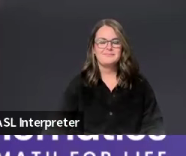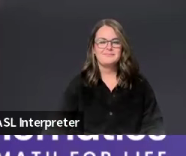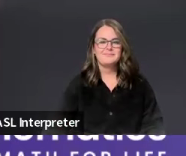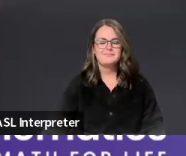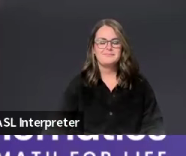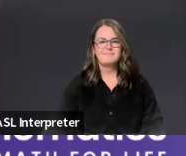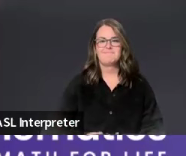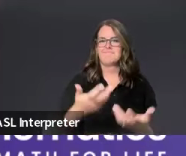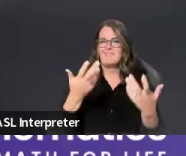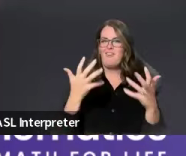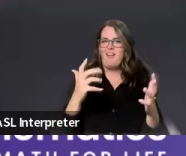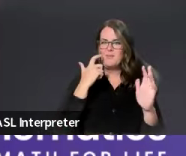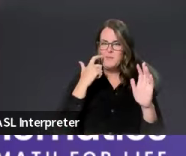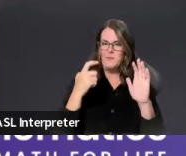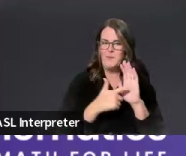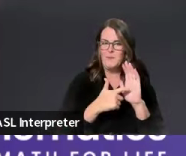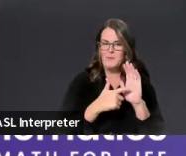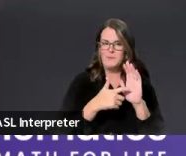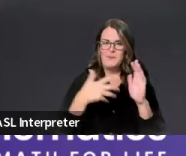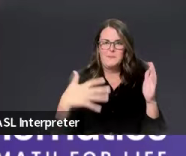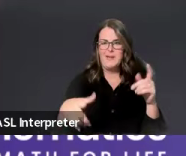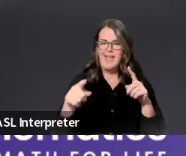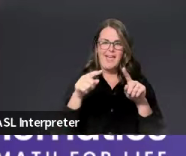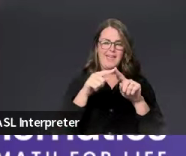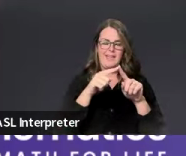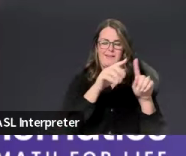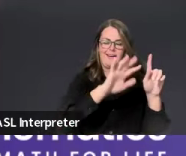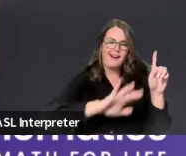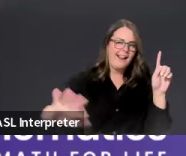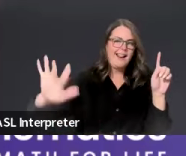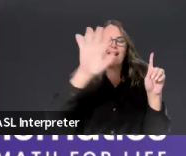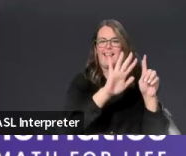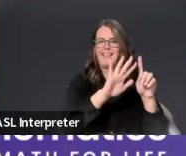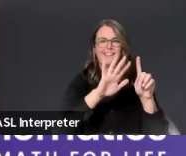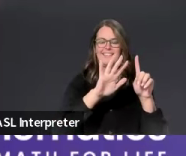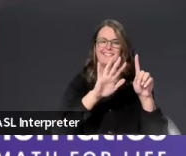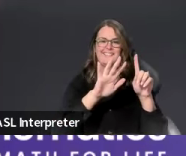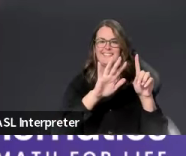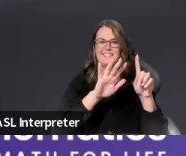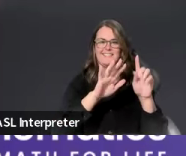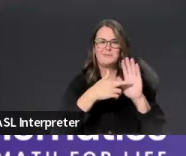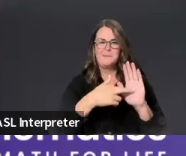I can already see we have got coast-to-coast representation.